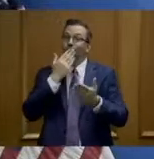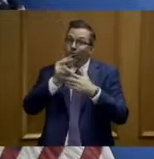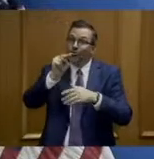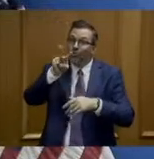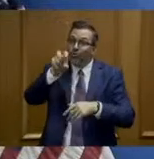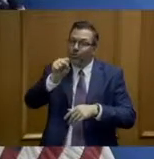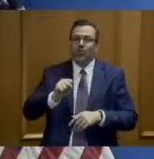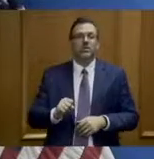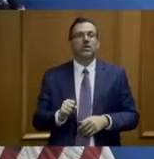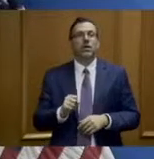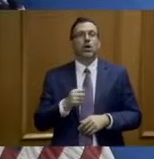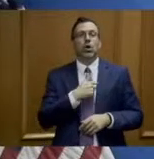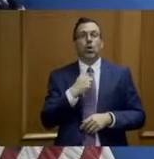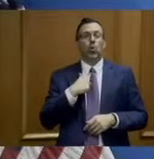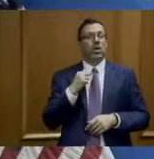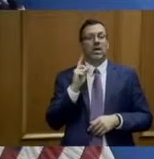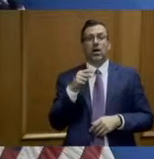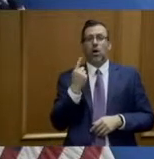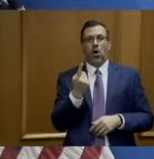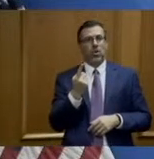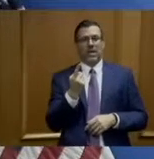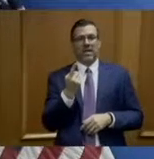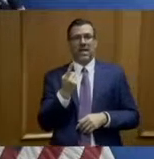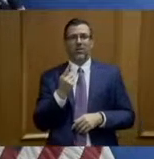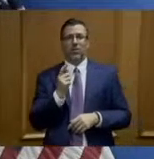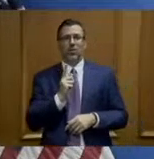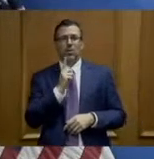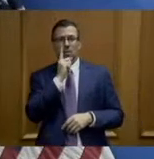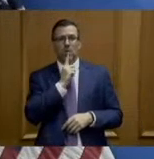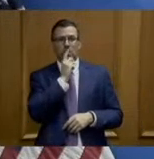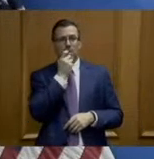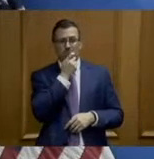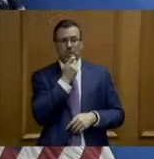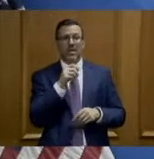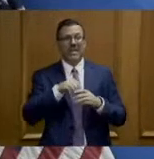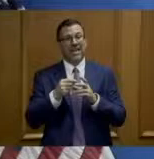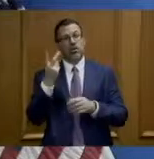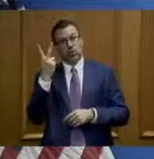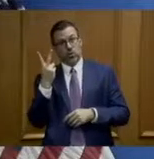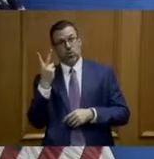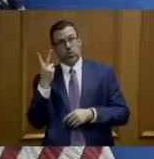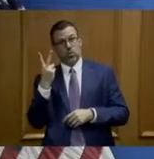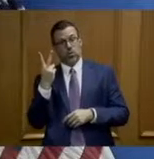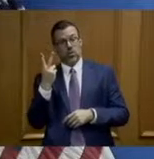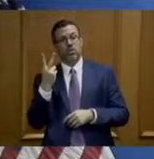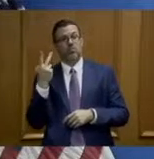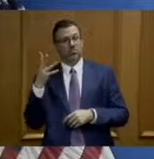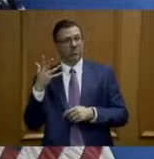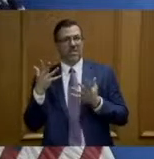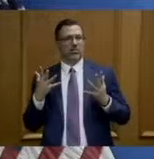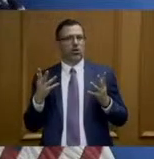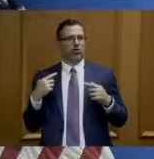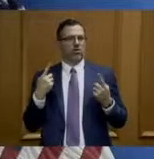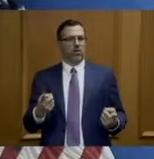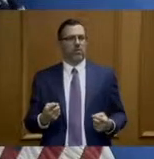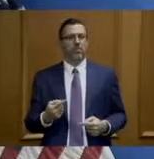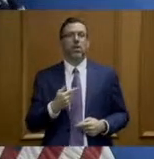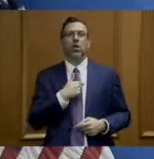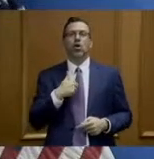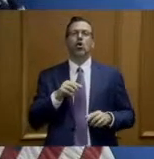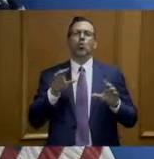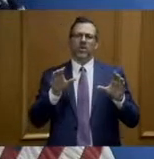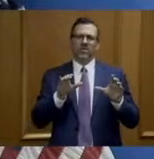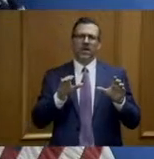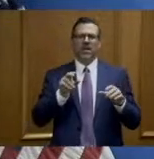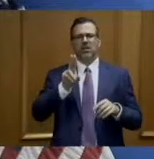had to do that mass population testing in 2 facilities now. We have done widespread unit-based testing,